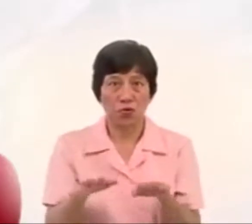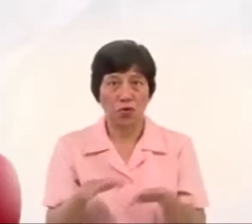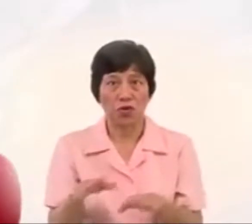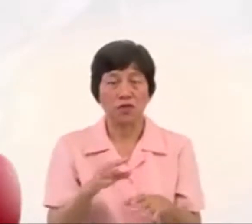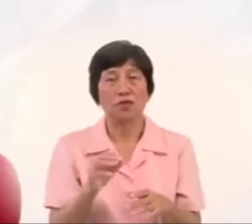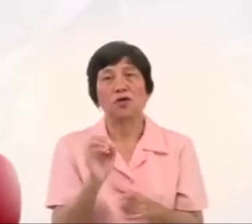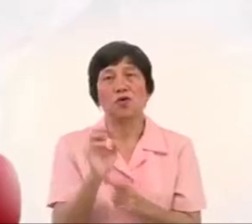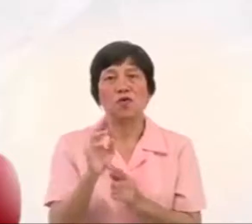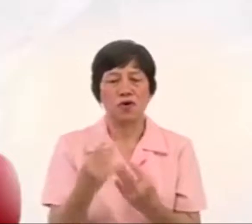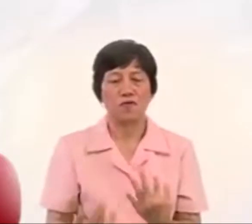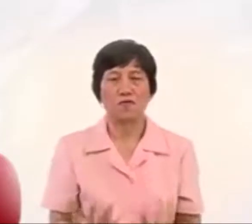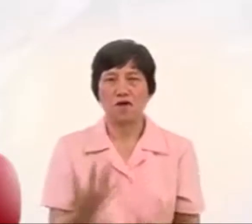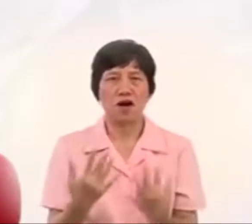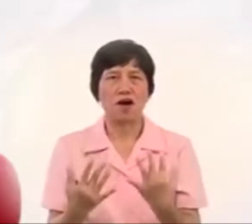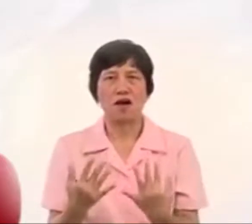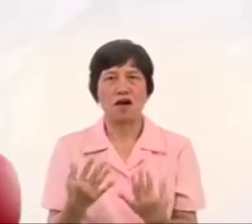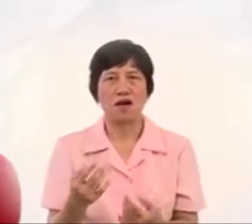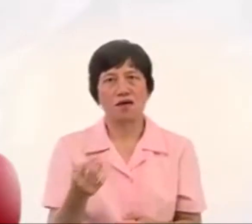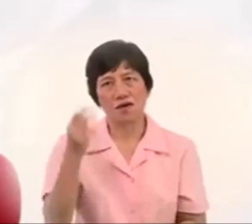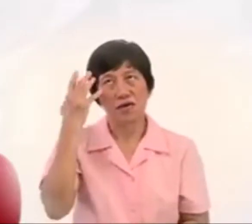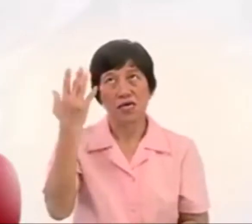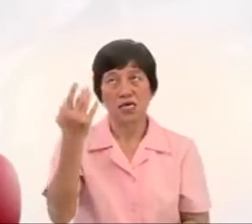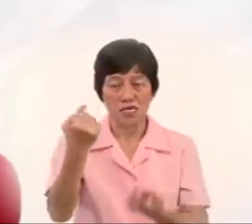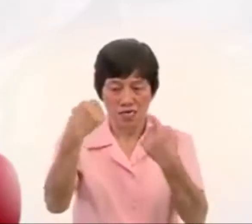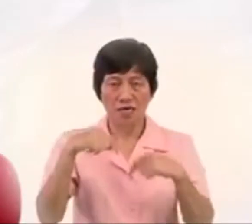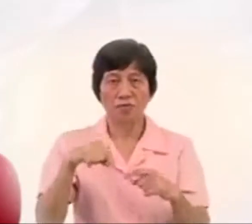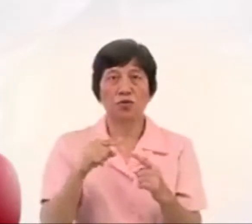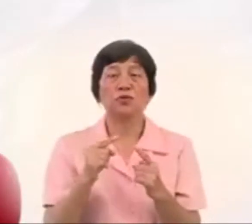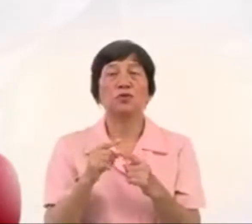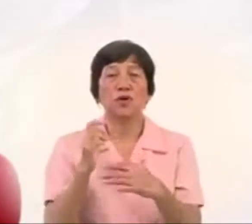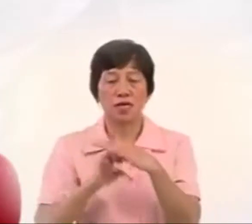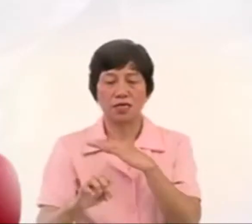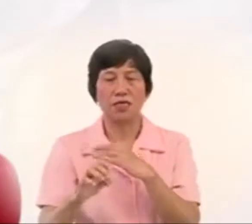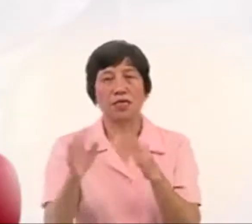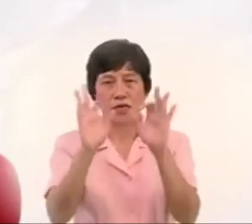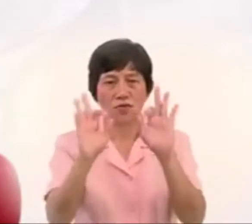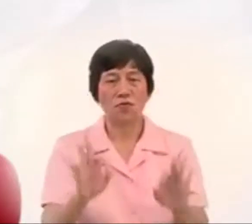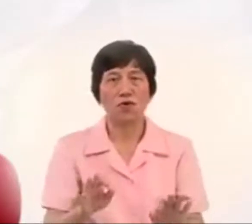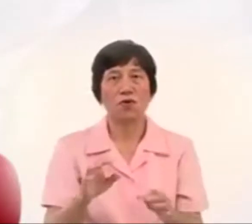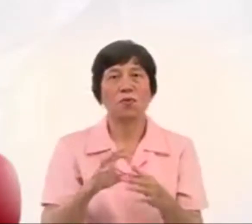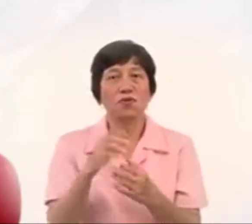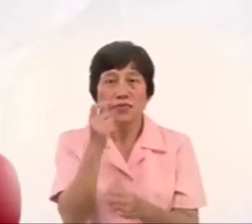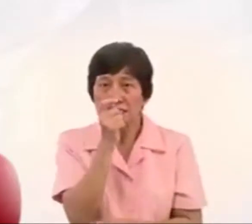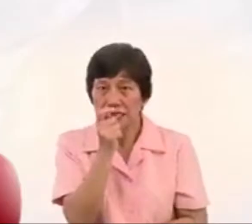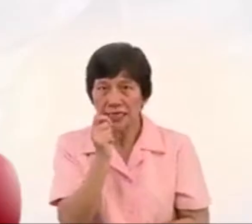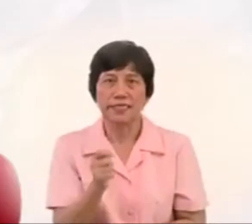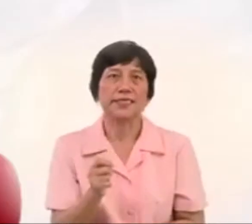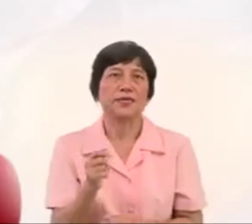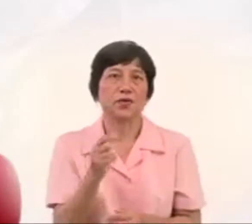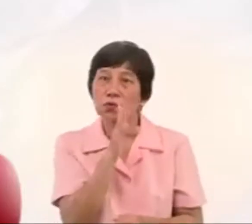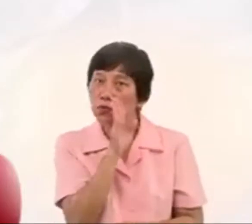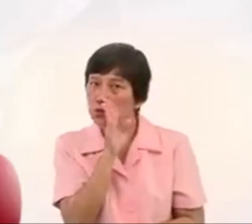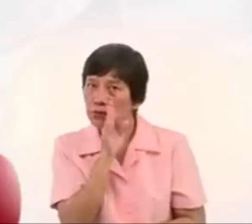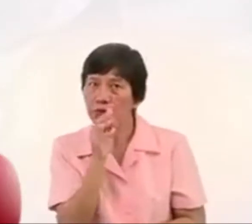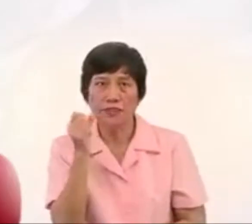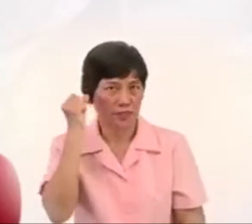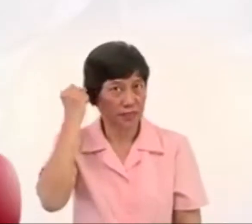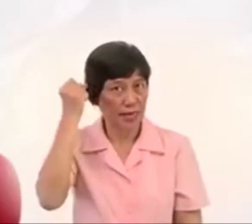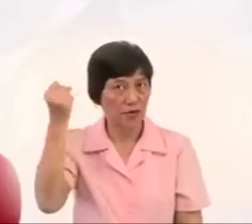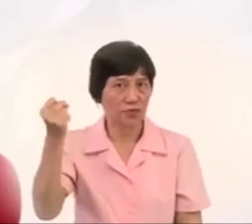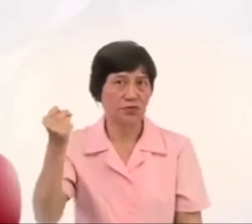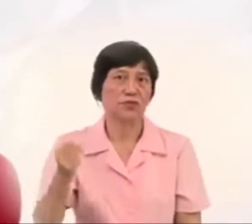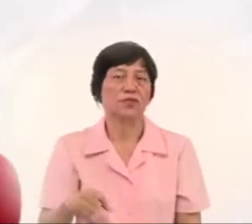fire. He came to Elijah in the form of a tiny whispering sound. Something